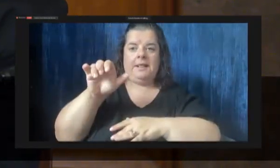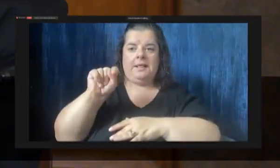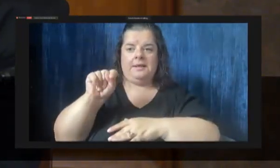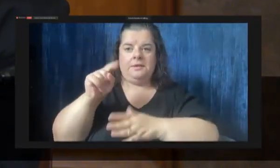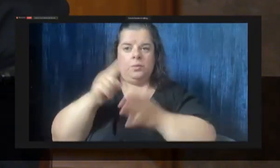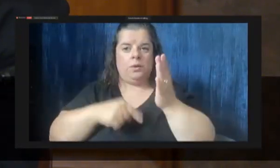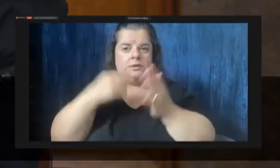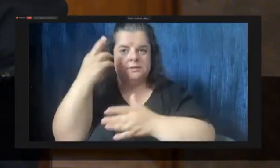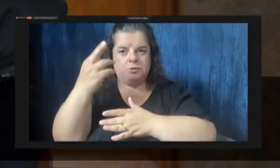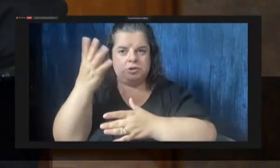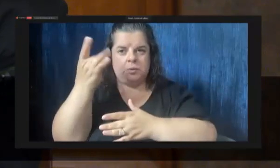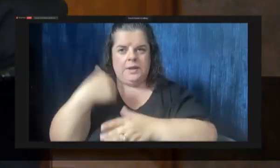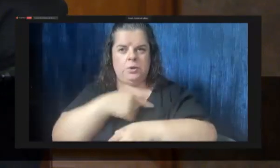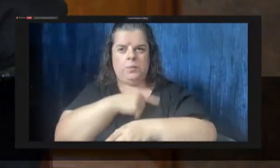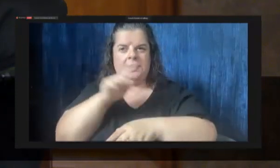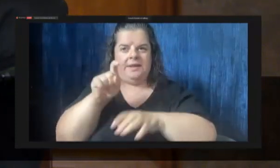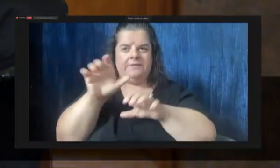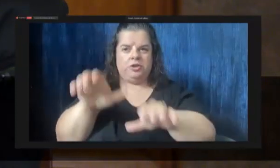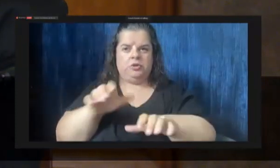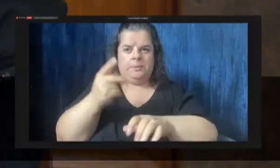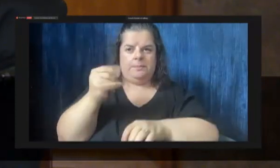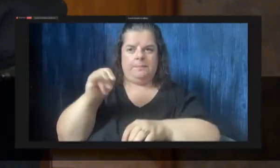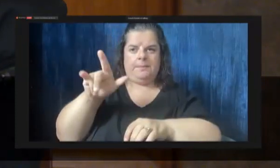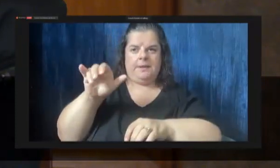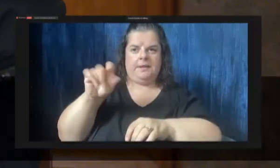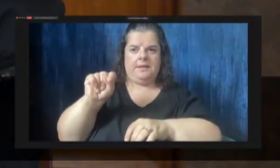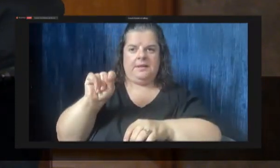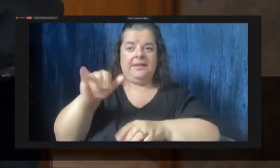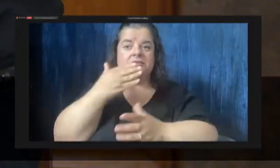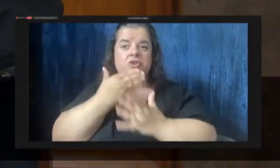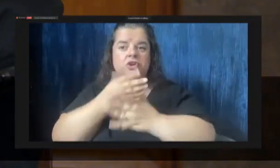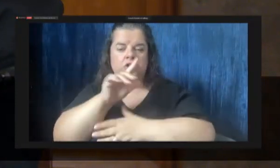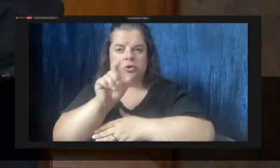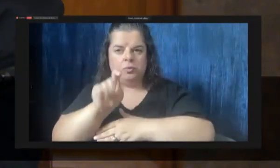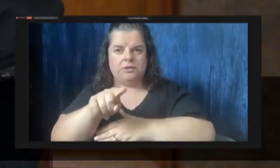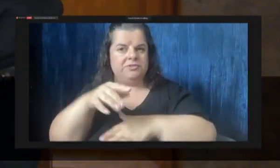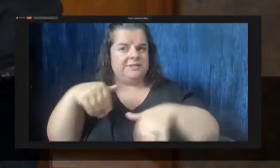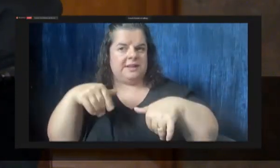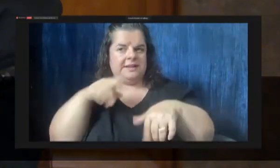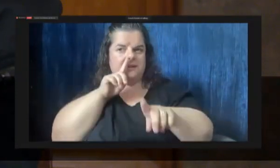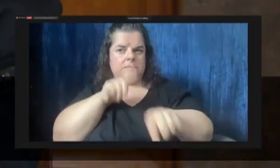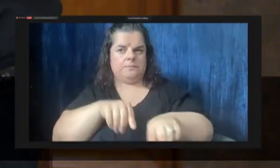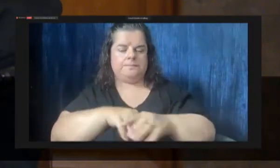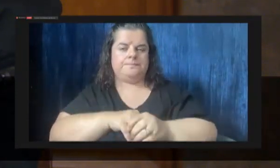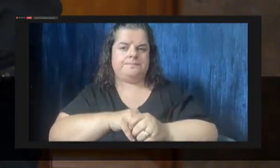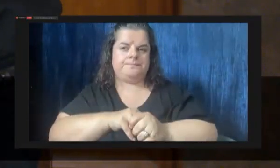do we have to do a pilot? I think that is a very good question that we haven't answered yet. I do think